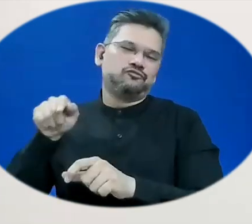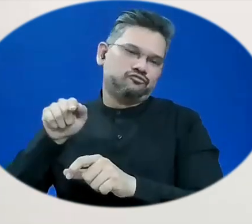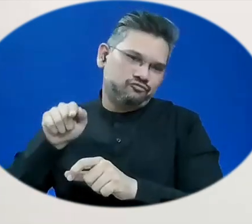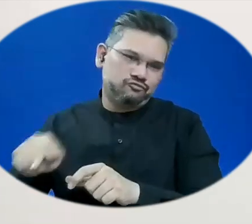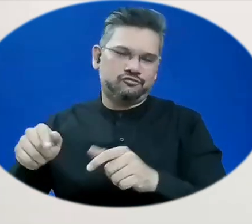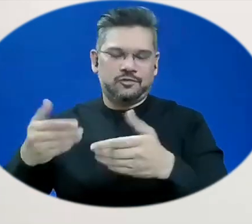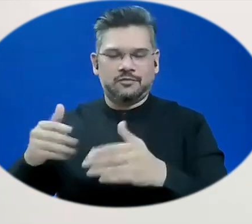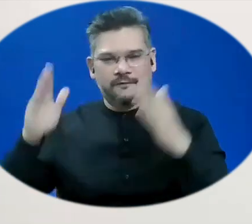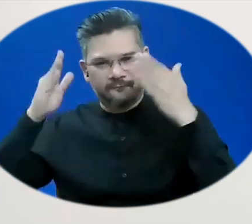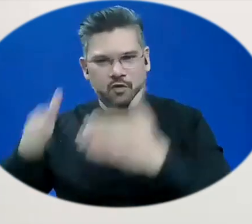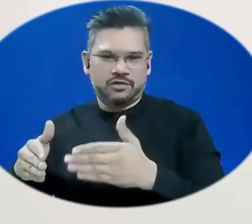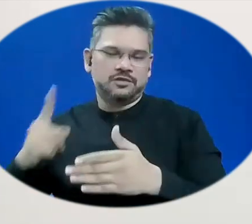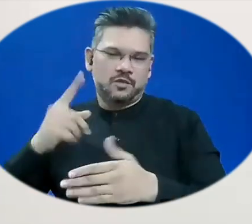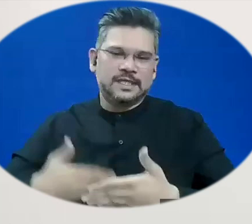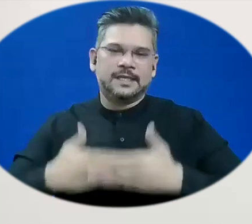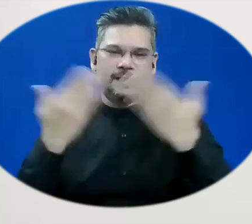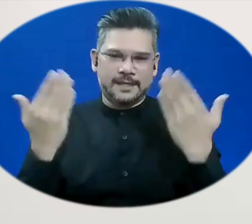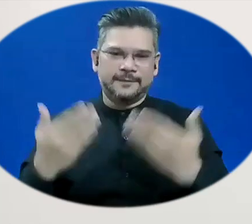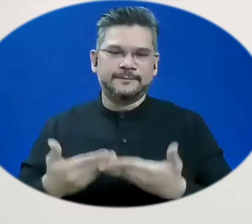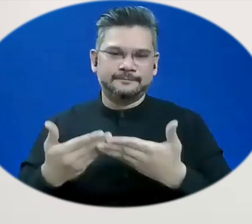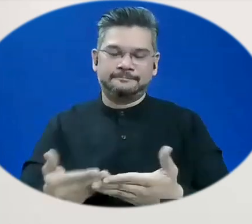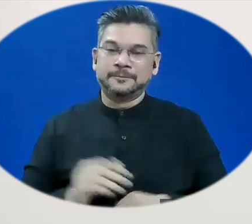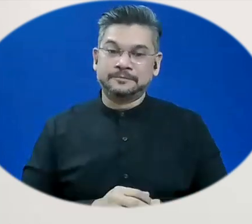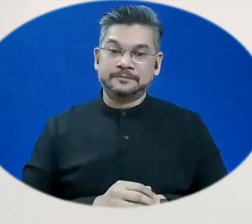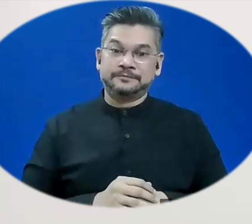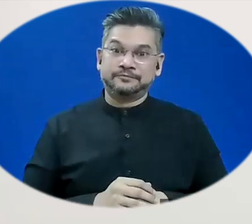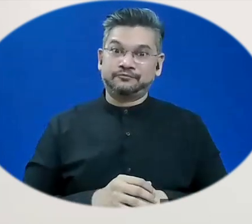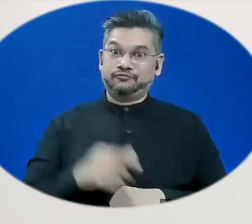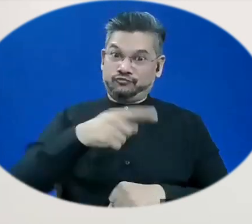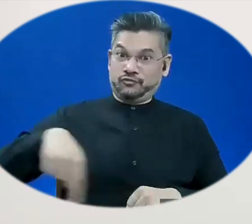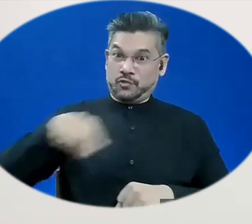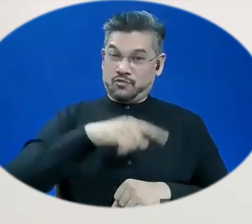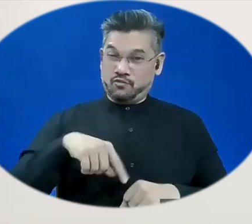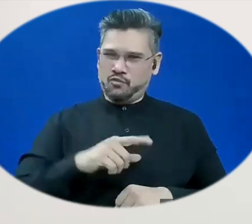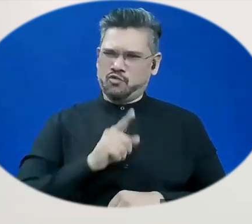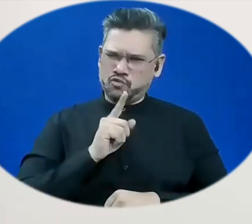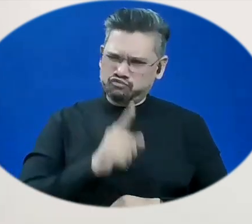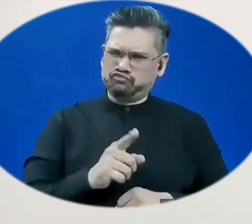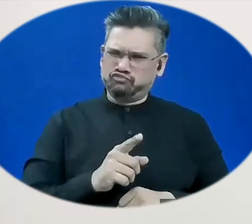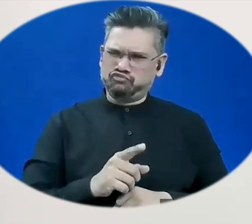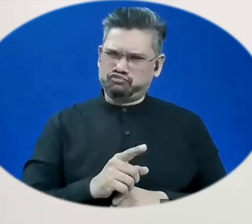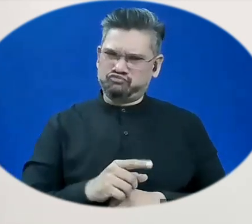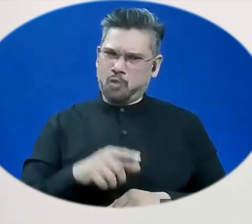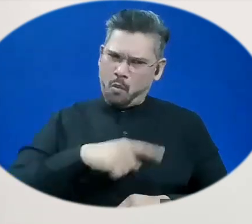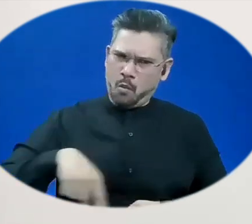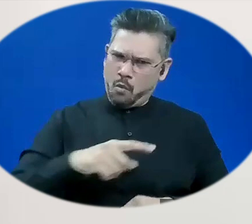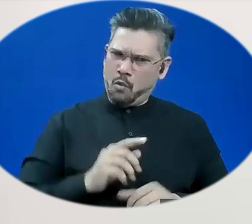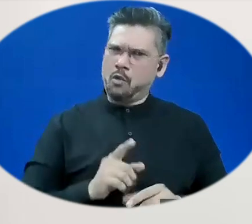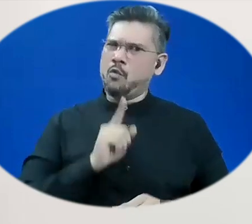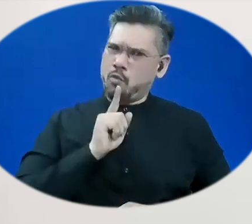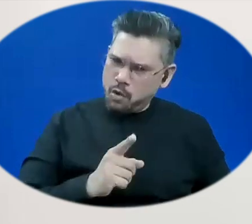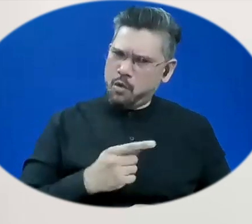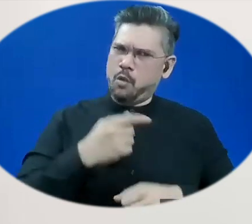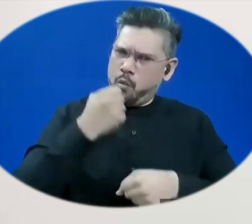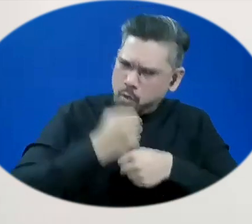of them if we're truly serious about responding to dementia as a global public health